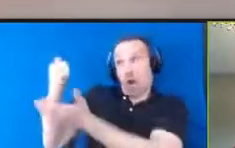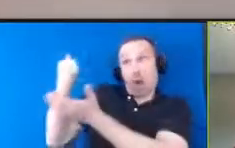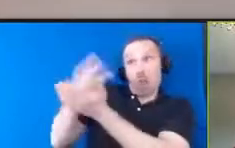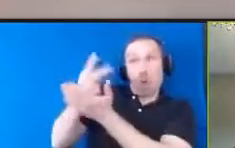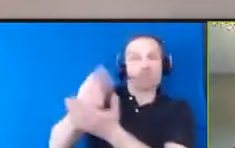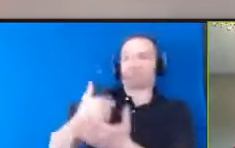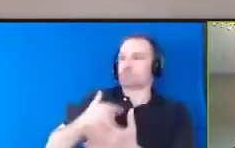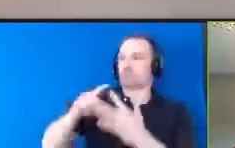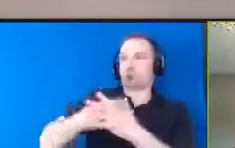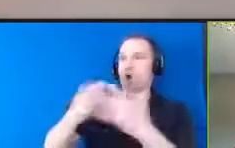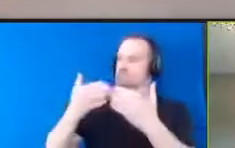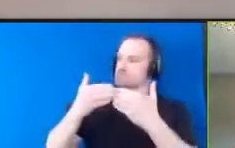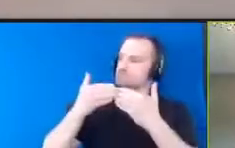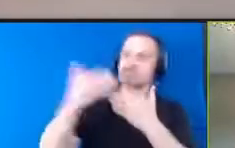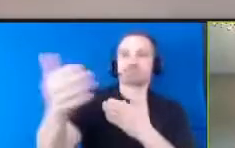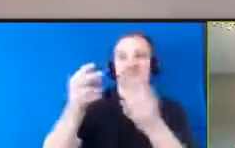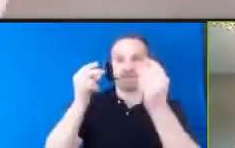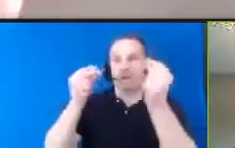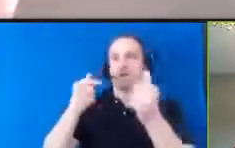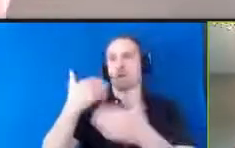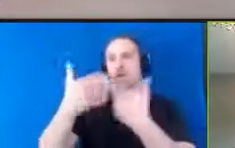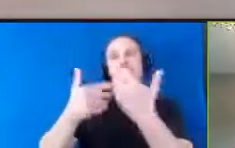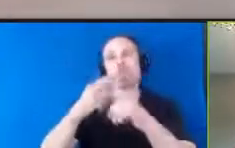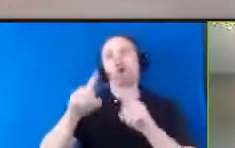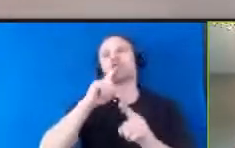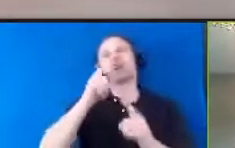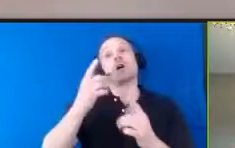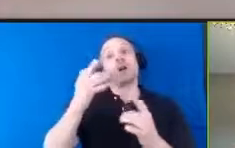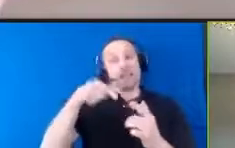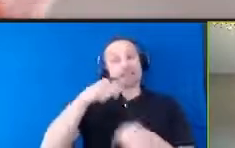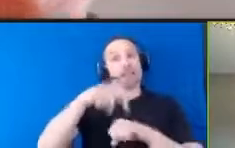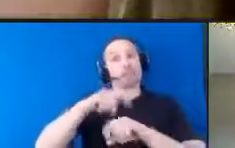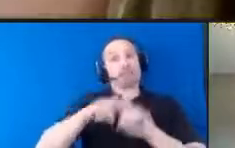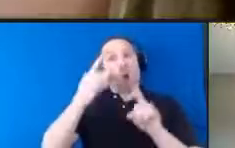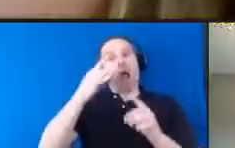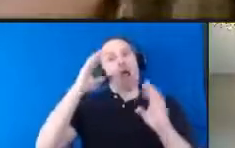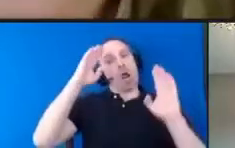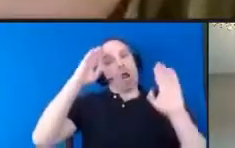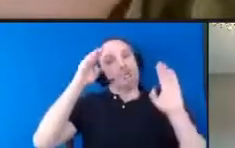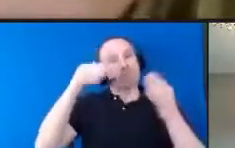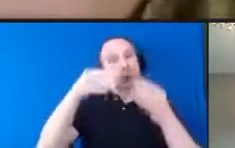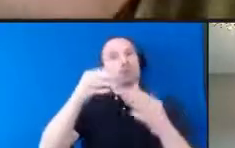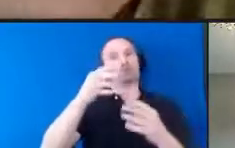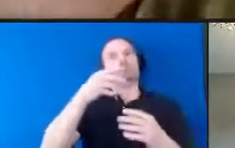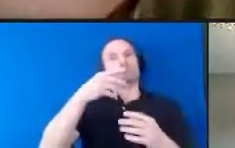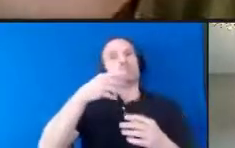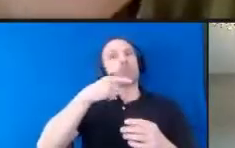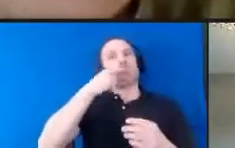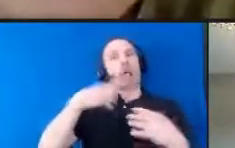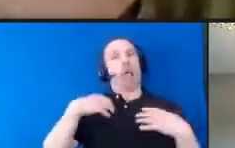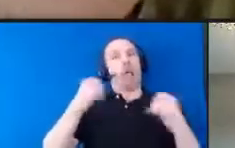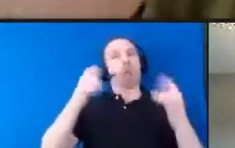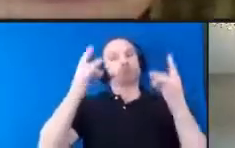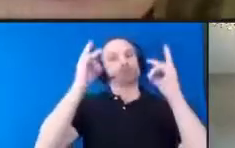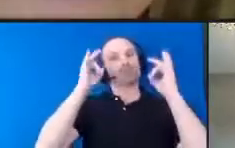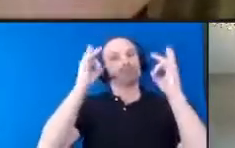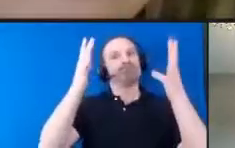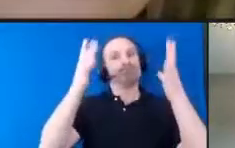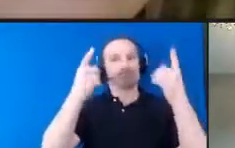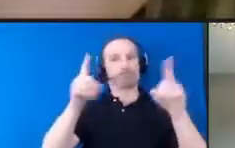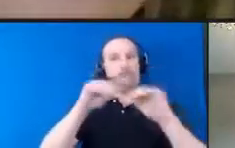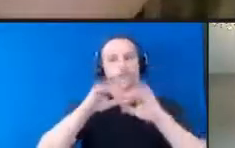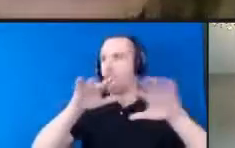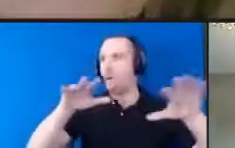health crisis. Okay. So we've already And the paid for it vaccine, with our taxes. okay. And the vaccine should be